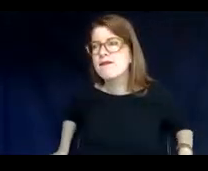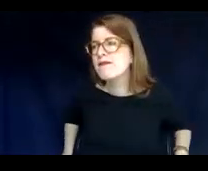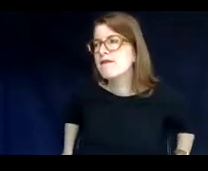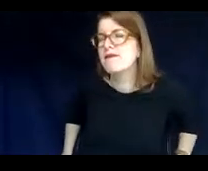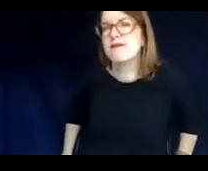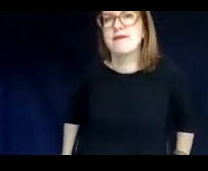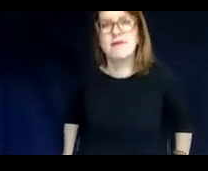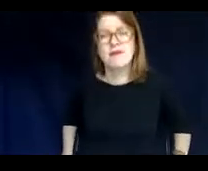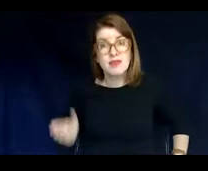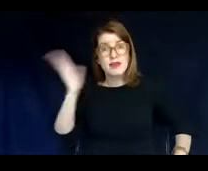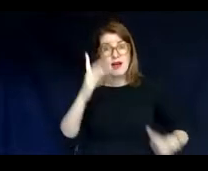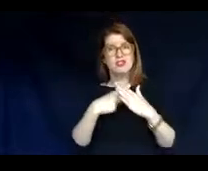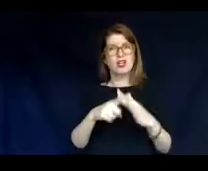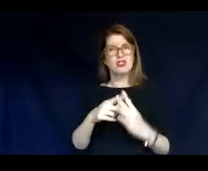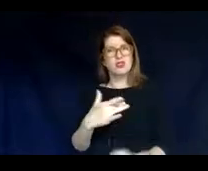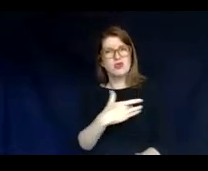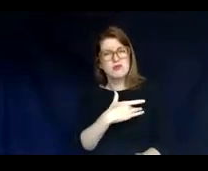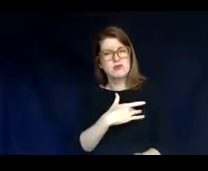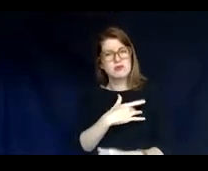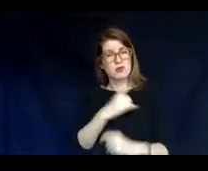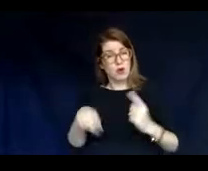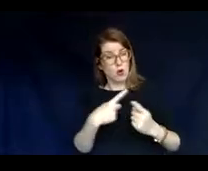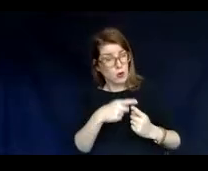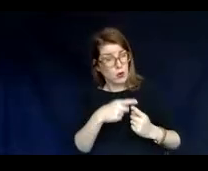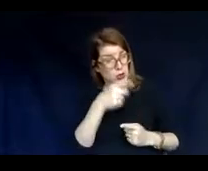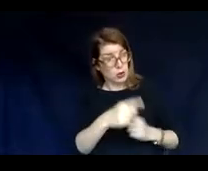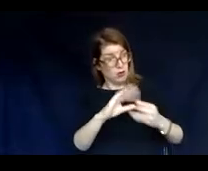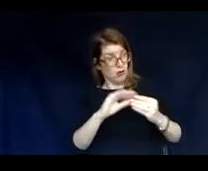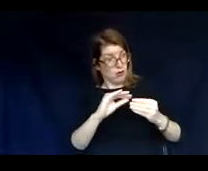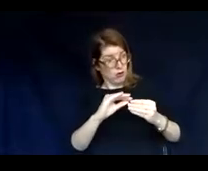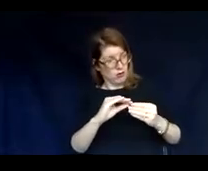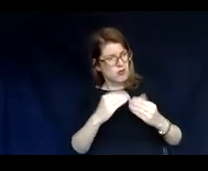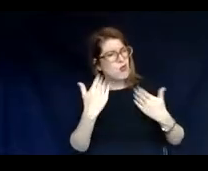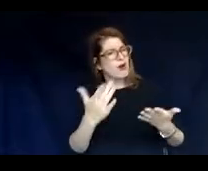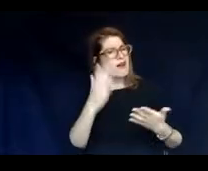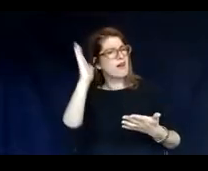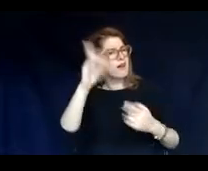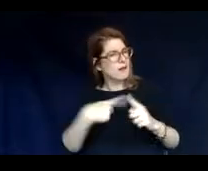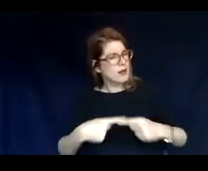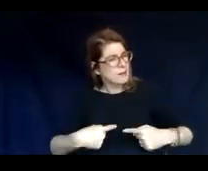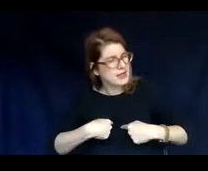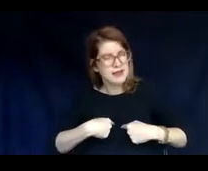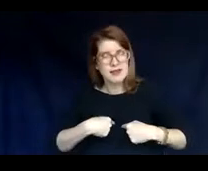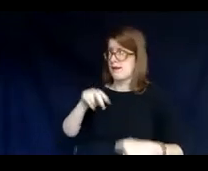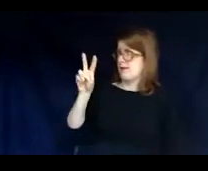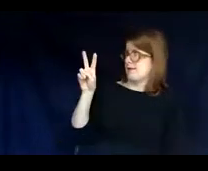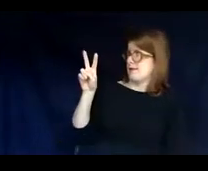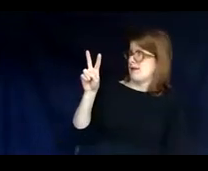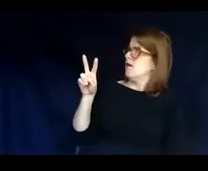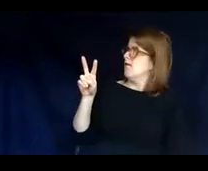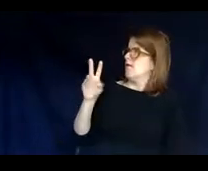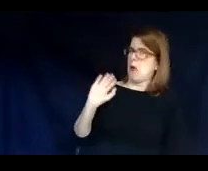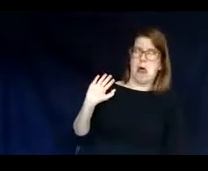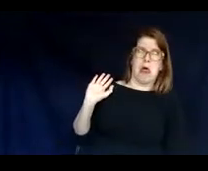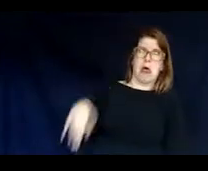my heart, every time I do a presentation, what about speaking for me? Now, usually I would blow it off and say, I don't know what you're talking